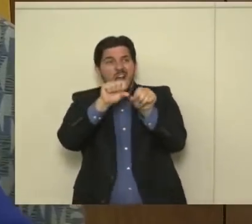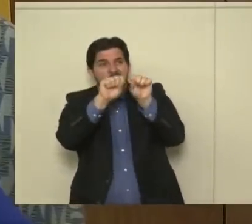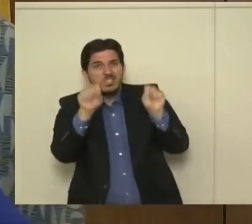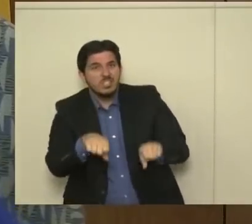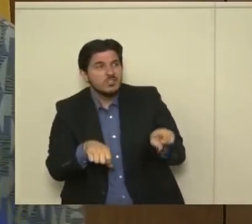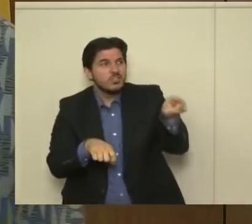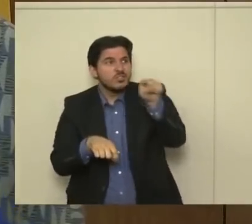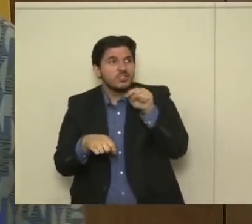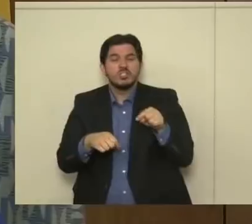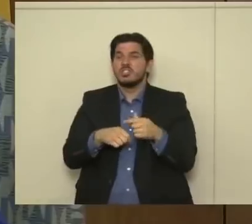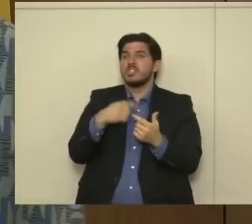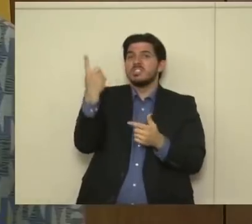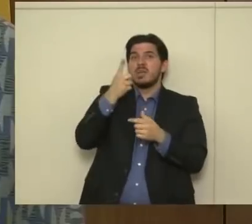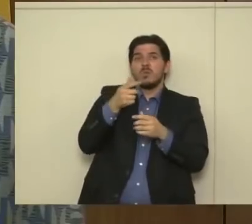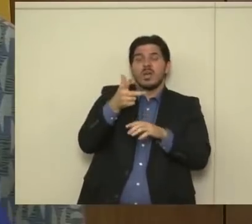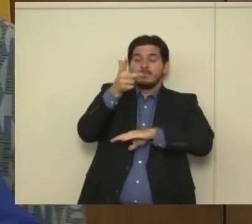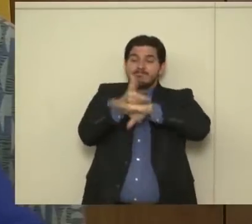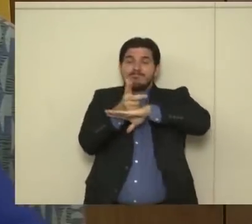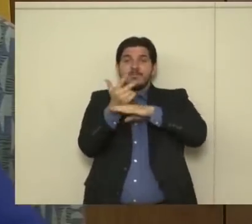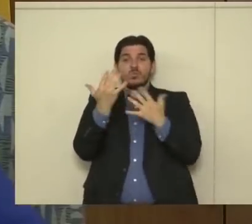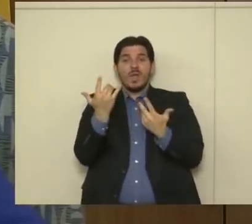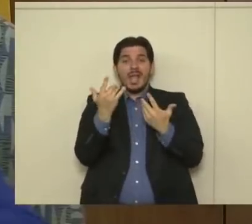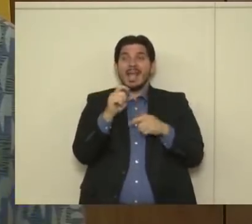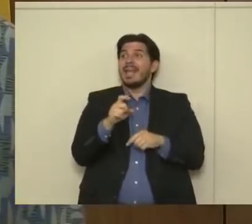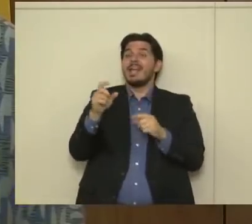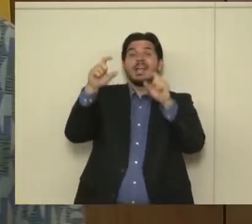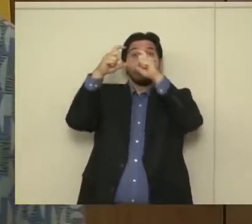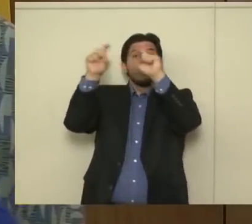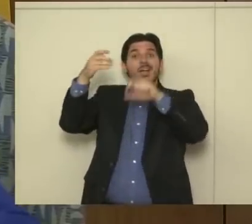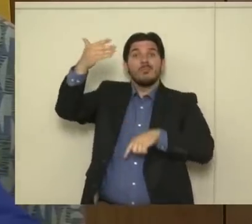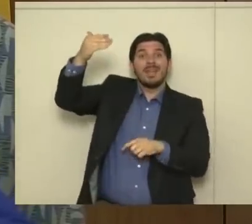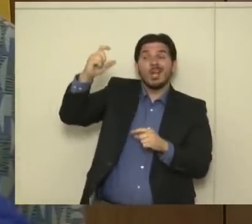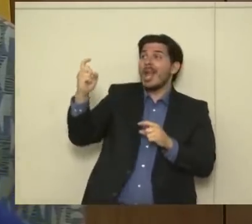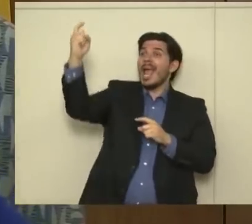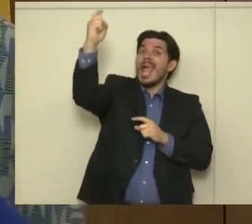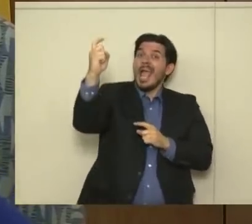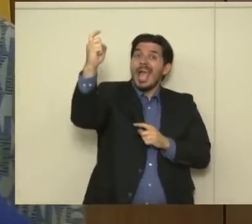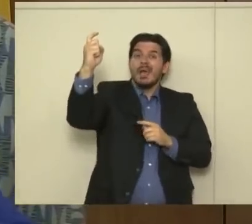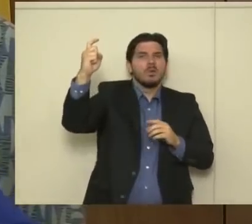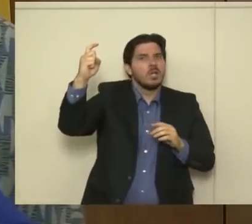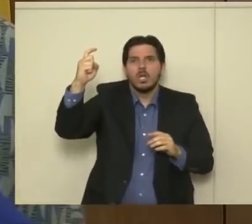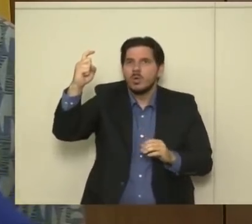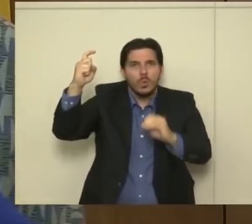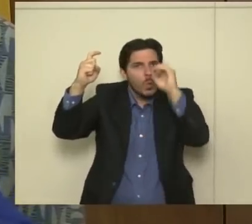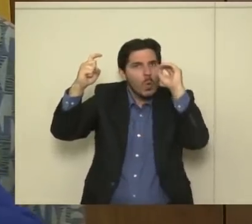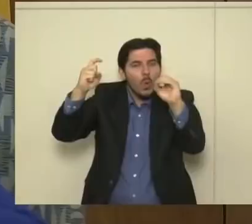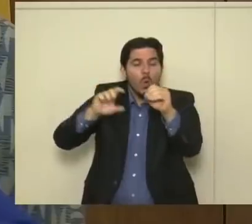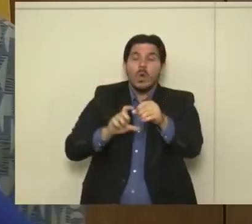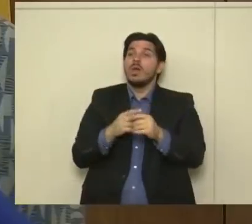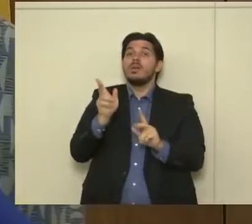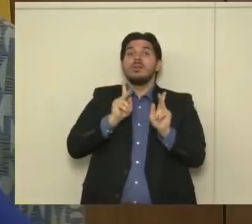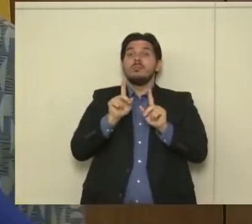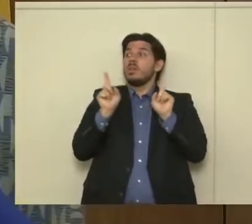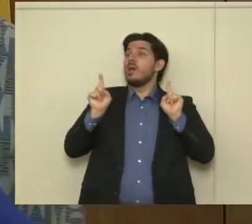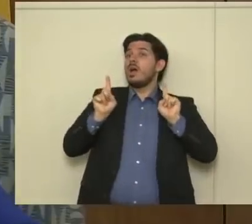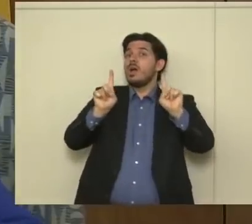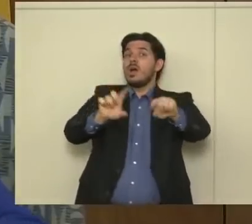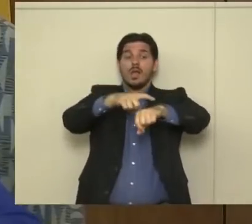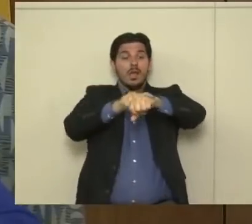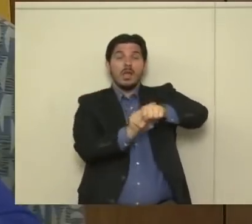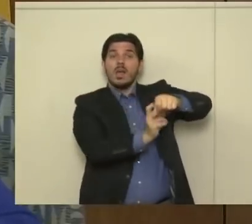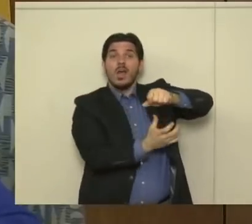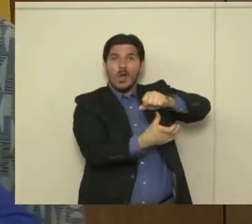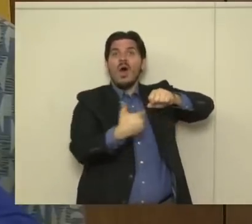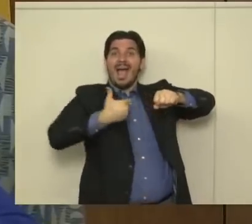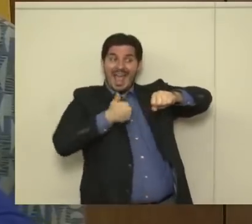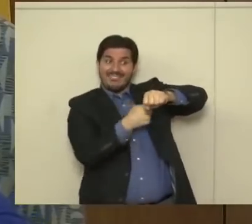by someone in a car, not hanging on the rearview mirror, not on a wrist, not as people were walking, nowhere.